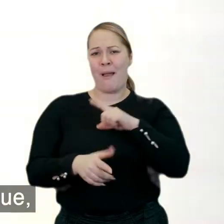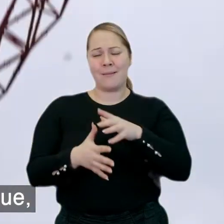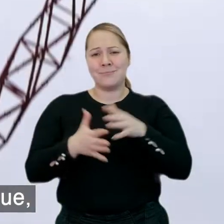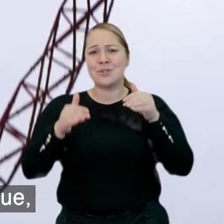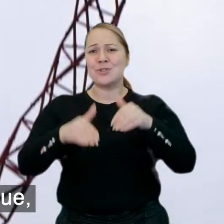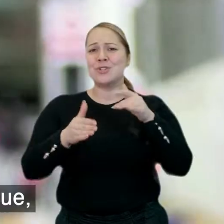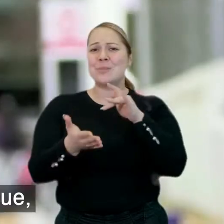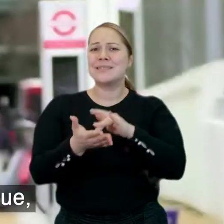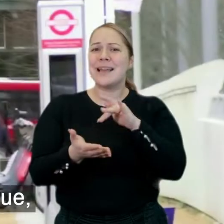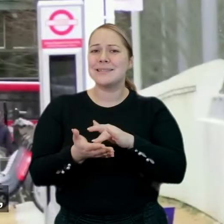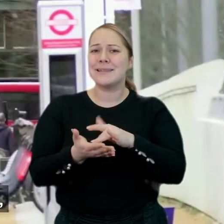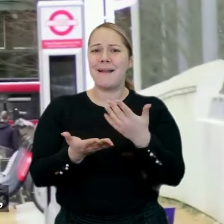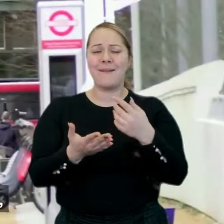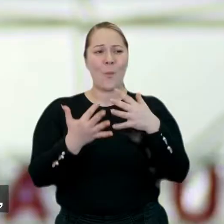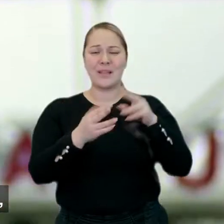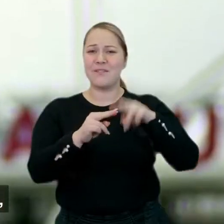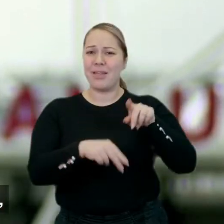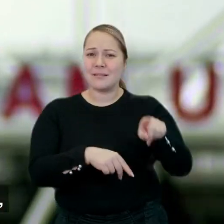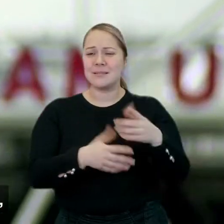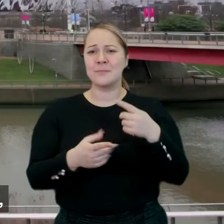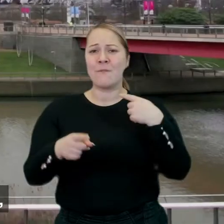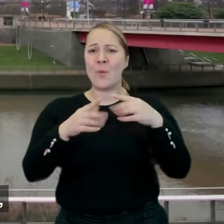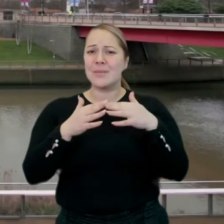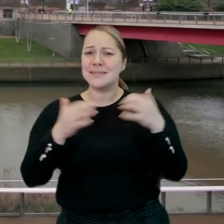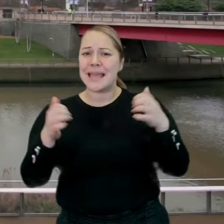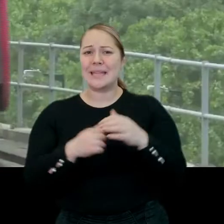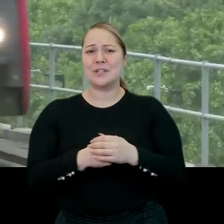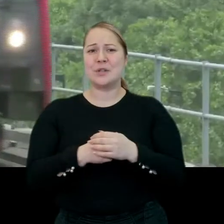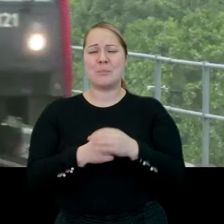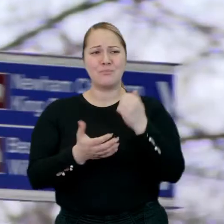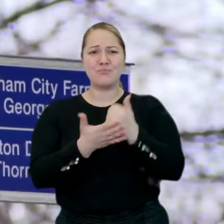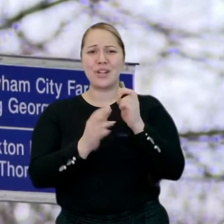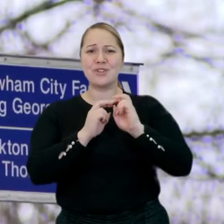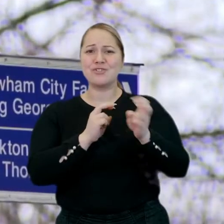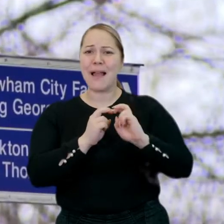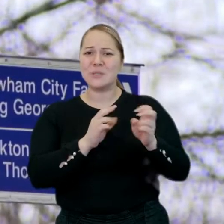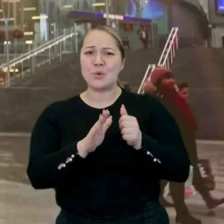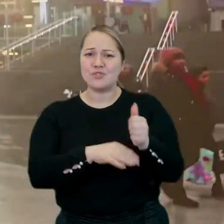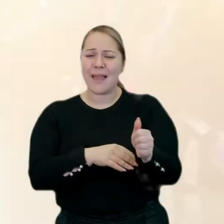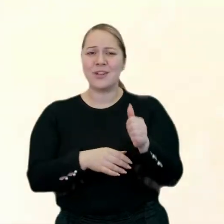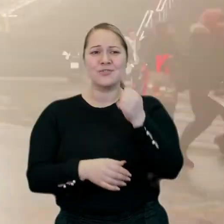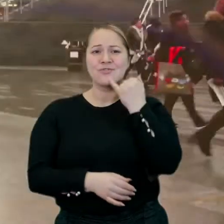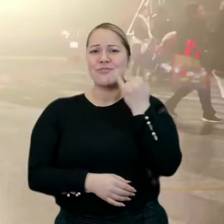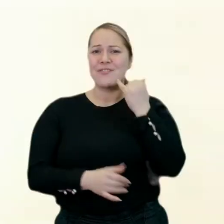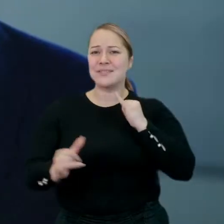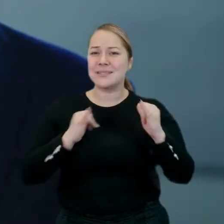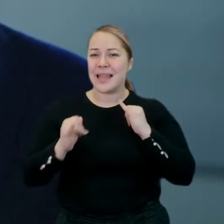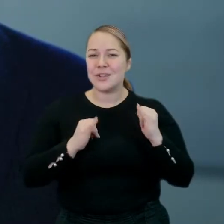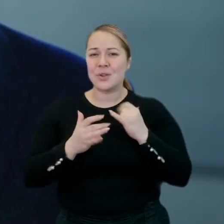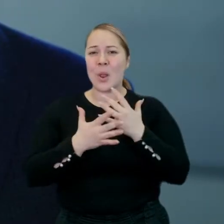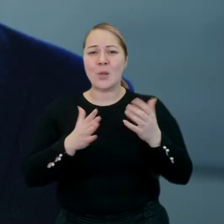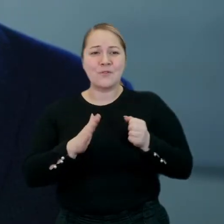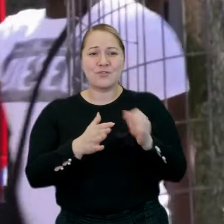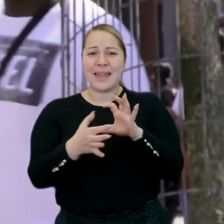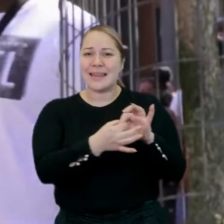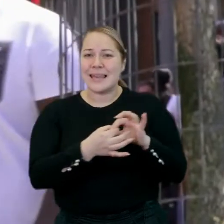have major shopping venues such as Westfield, football stadium, fantastic transport links. We have Stratford Station, we're multiple train